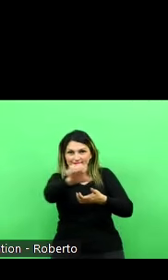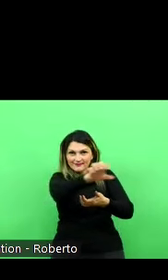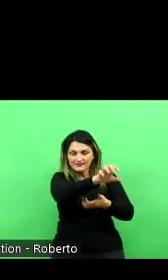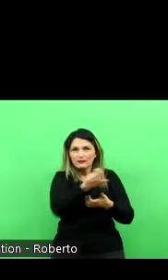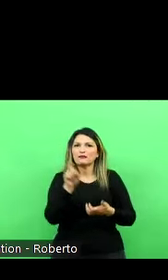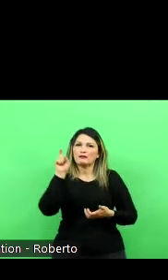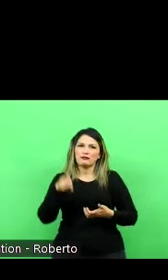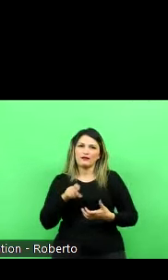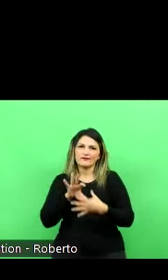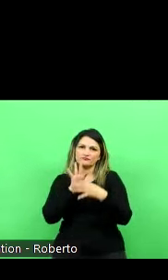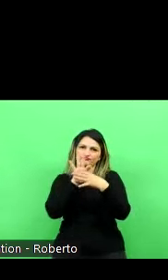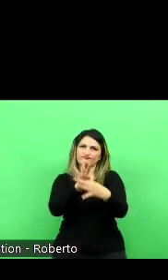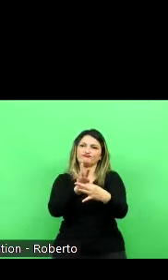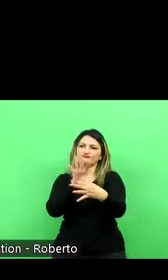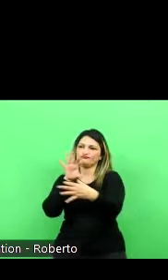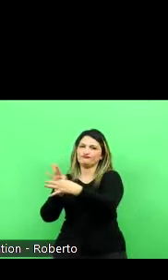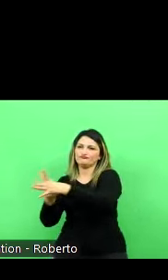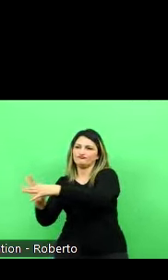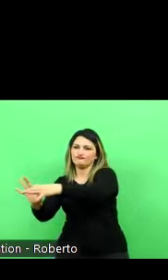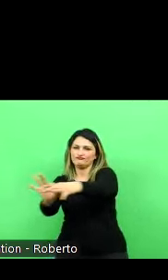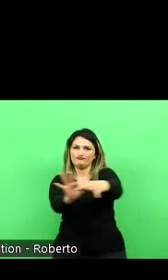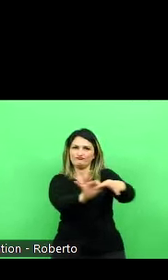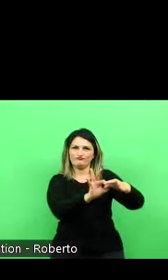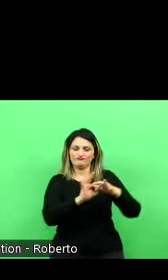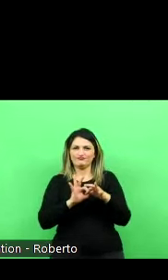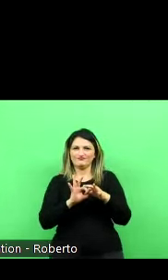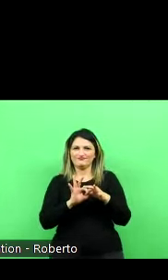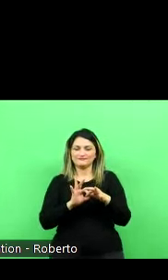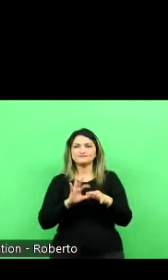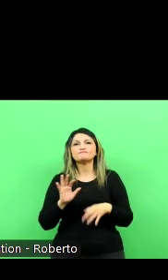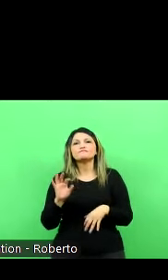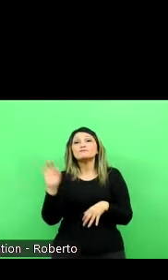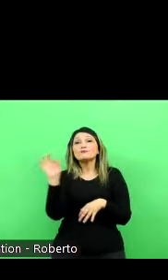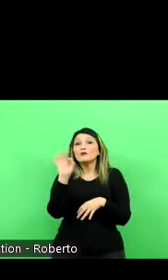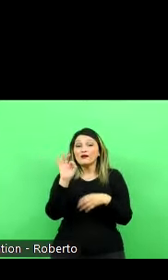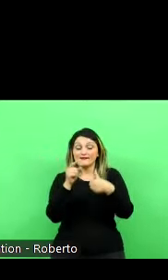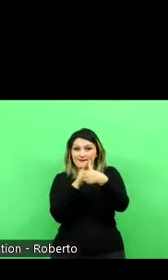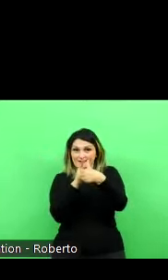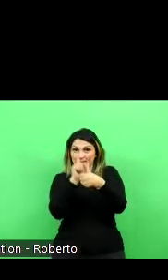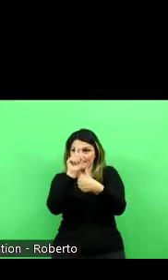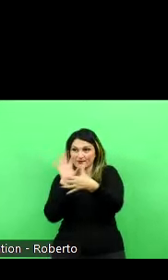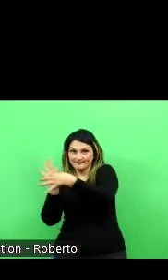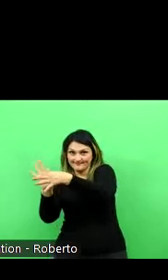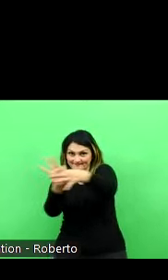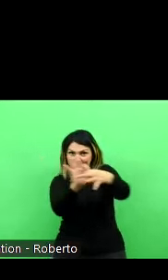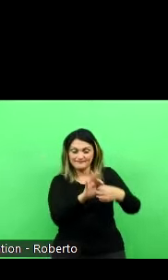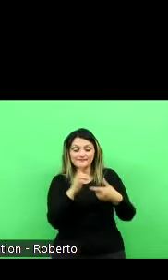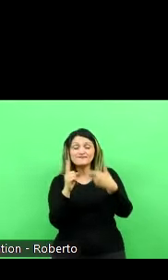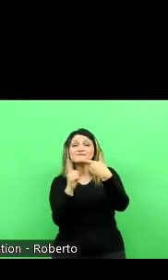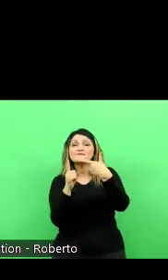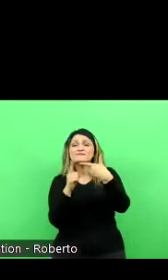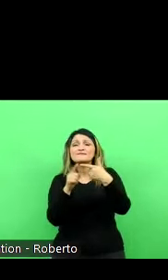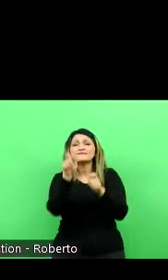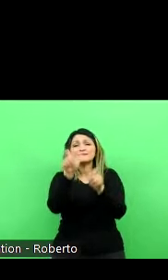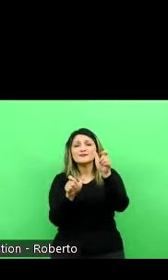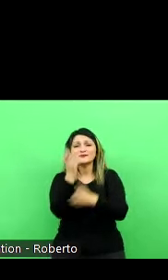is something that we saw in practice. And then we need to have people with